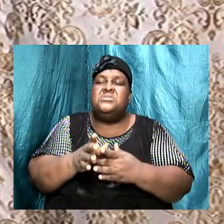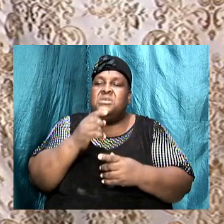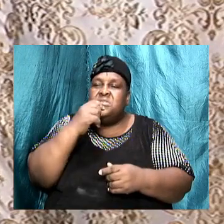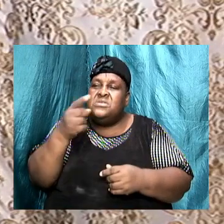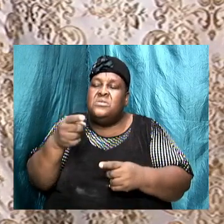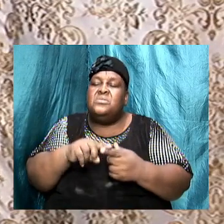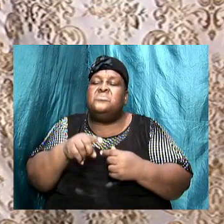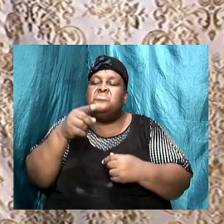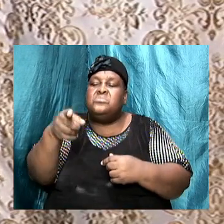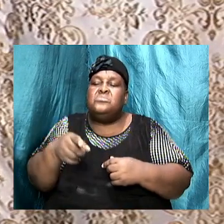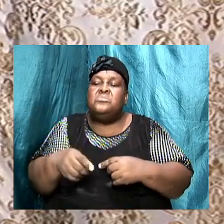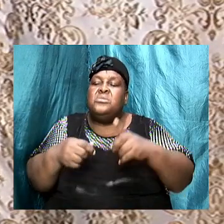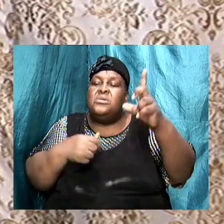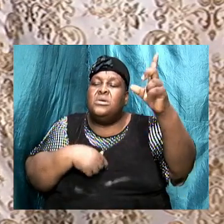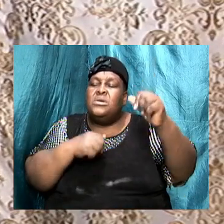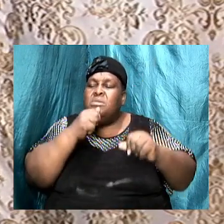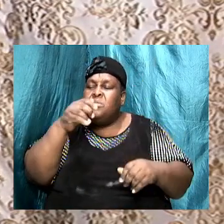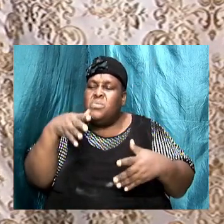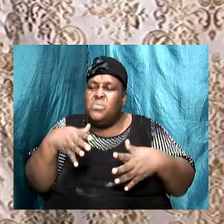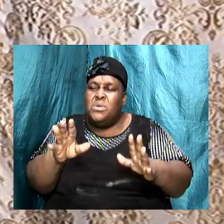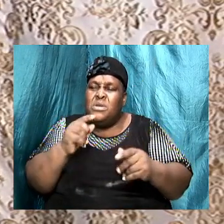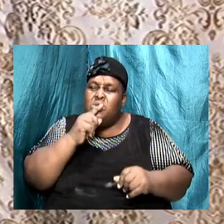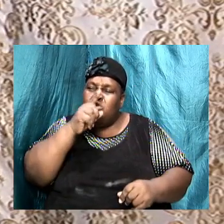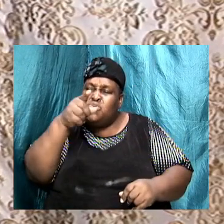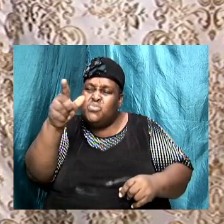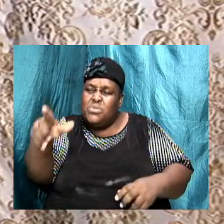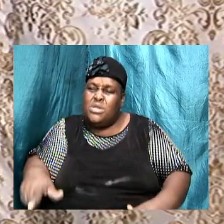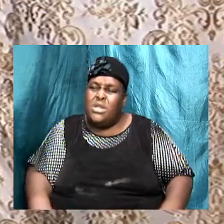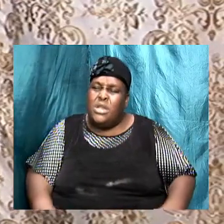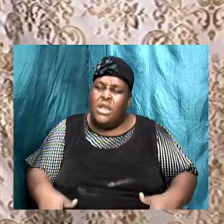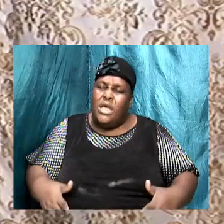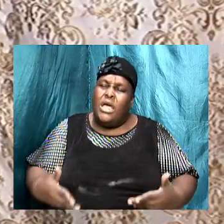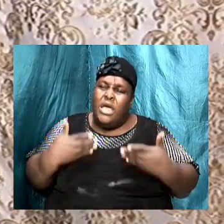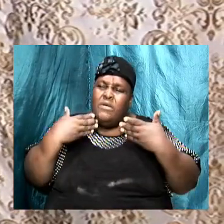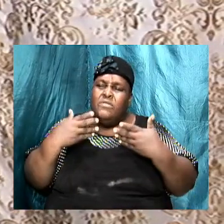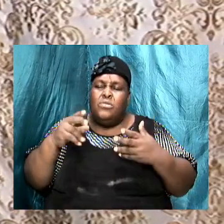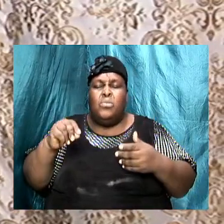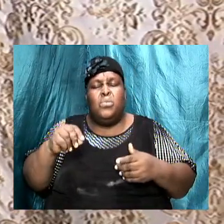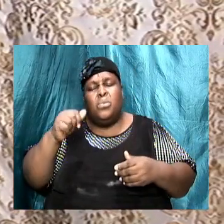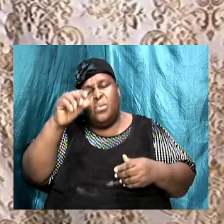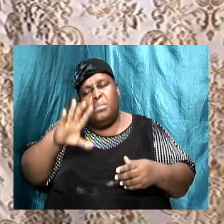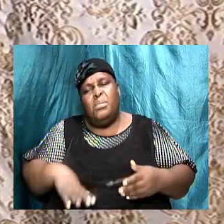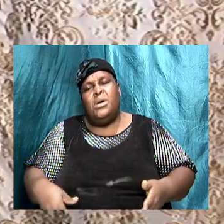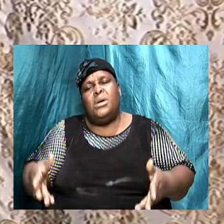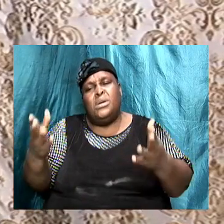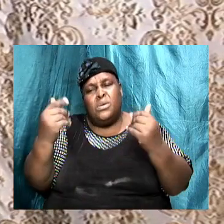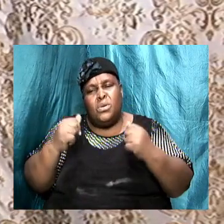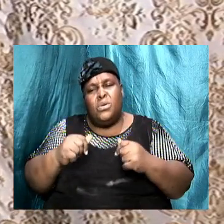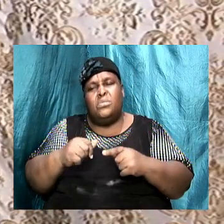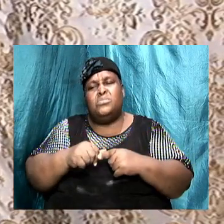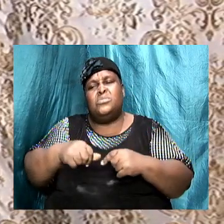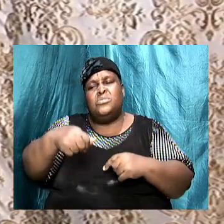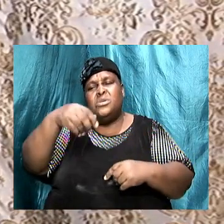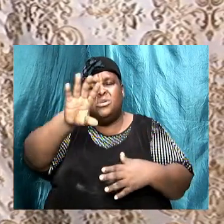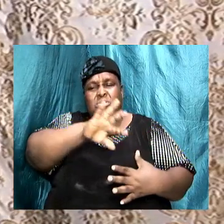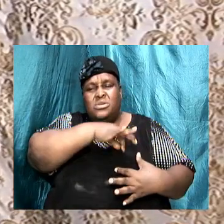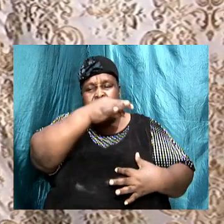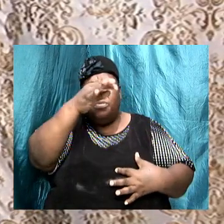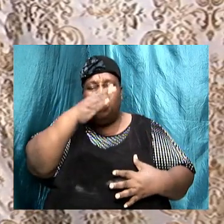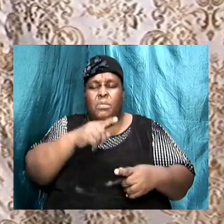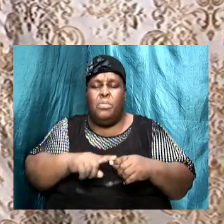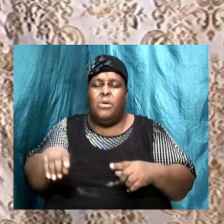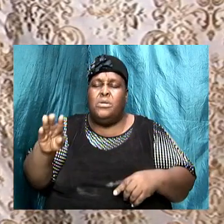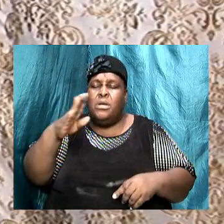the way, the truth, and the life. No man cometh unto the Father but by me. To know truth is to